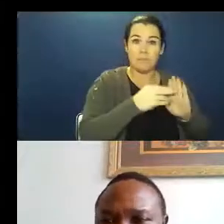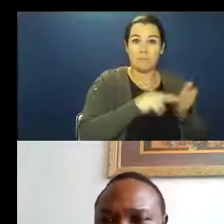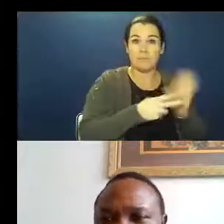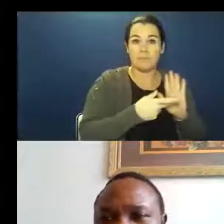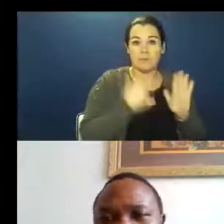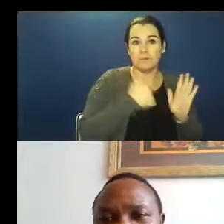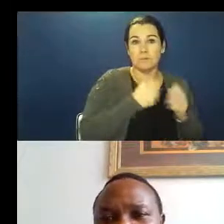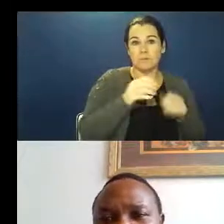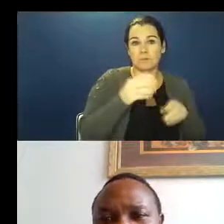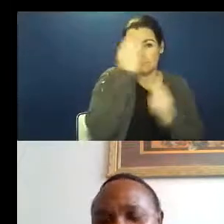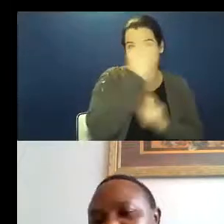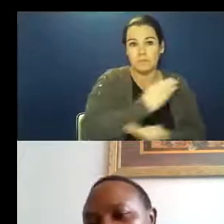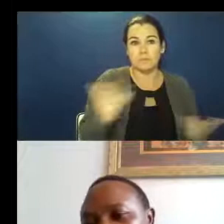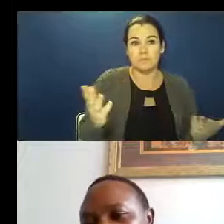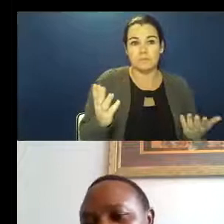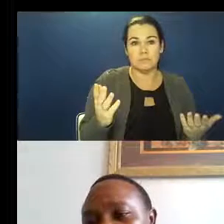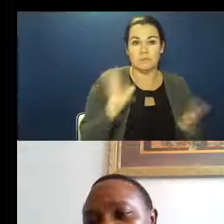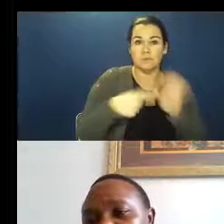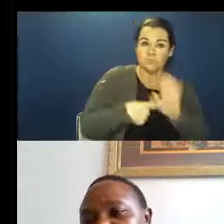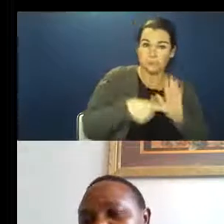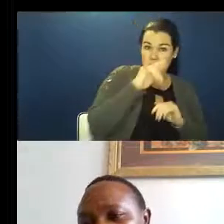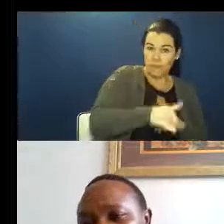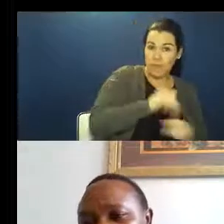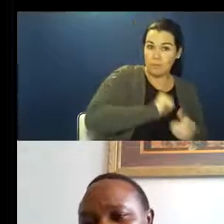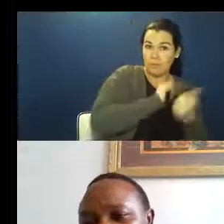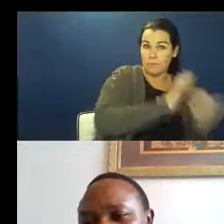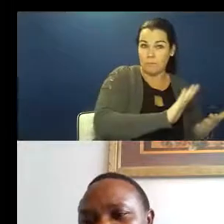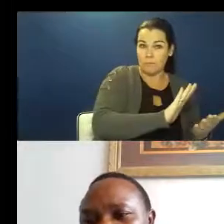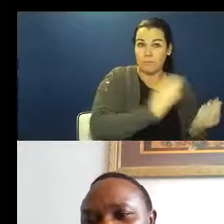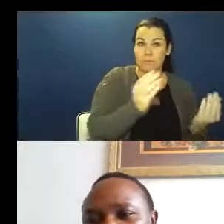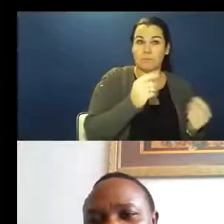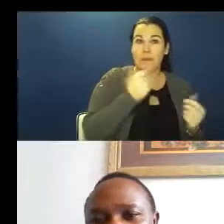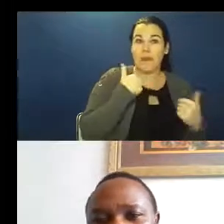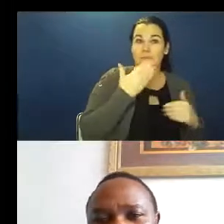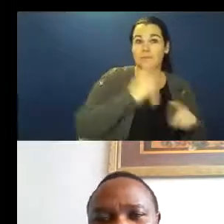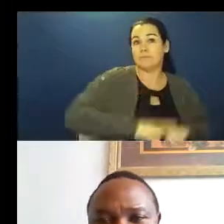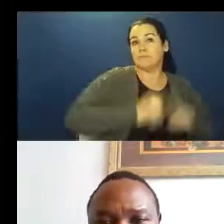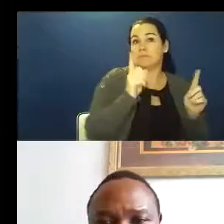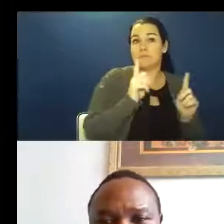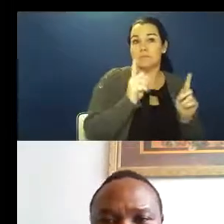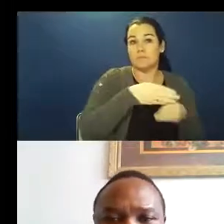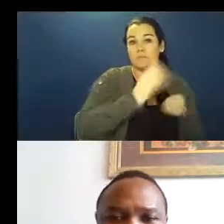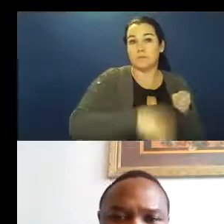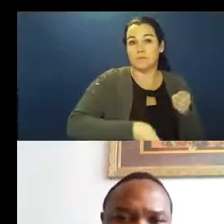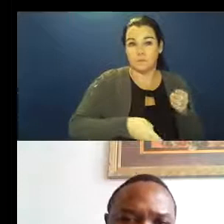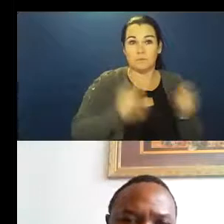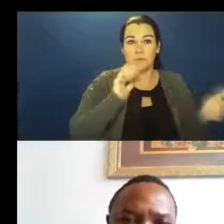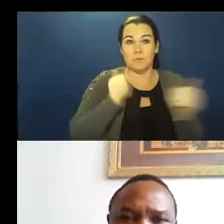so we can see whether this model can produce different results.